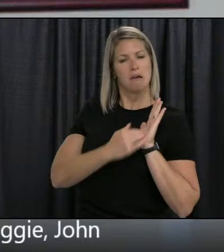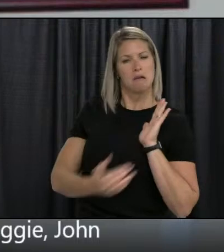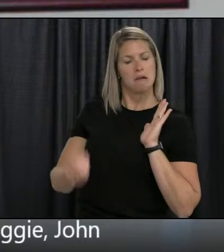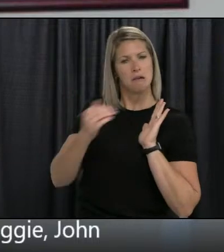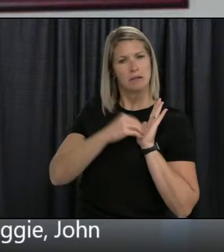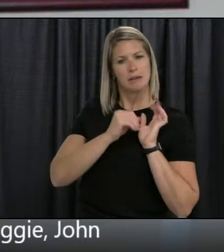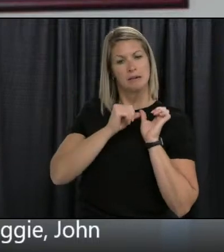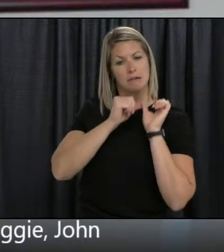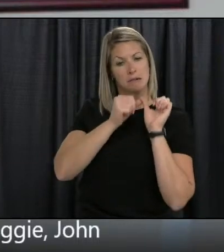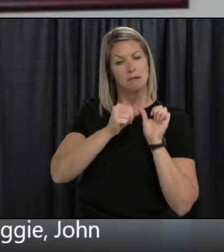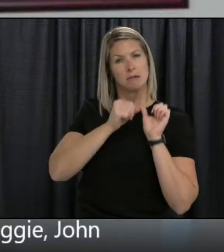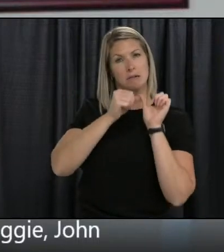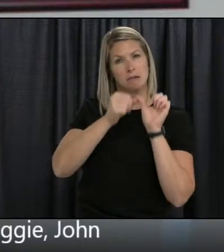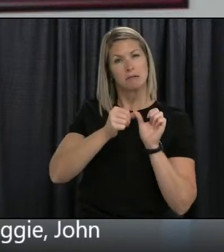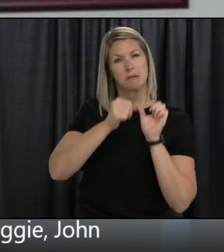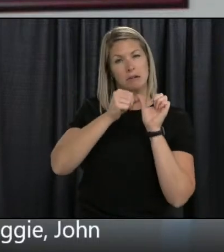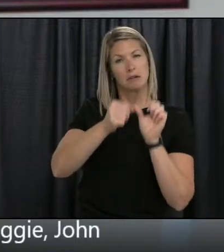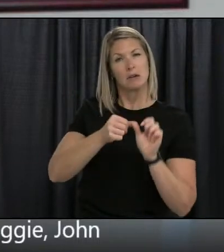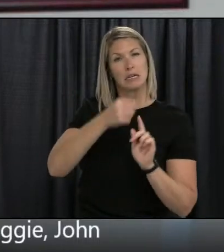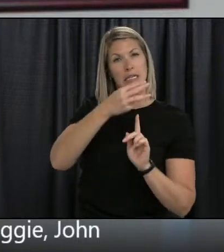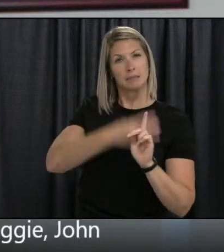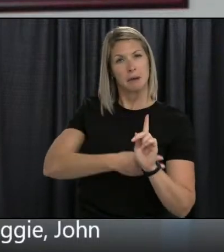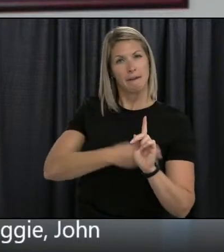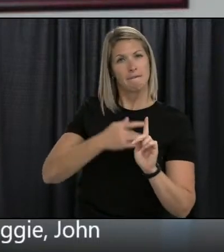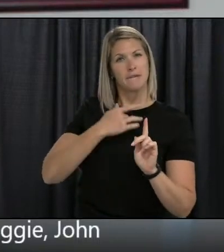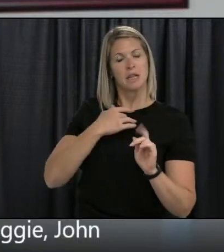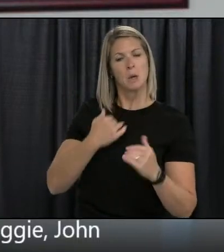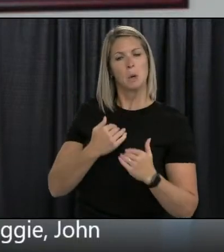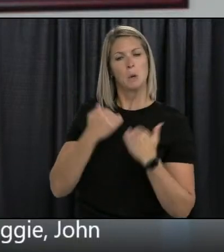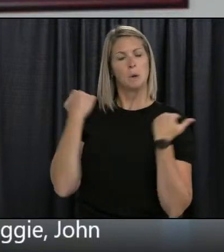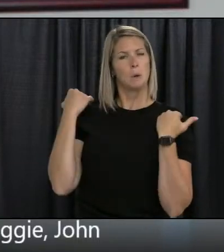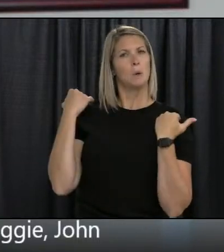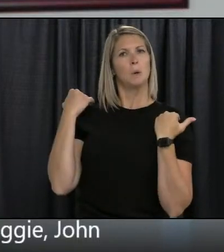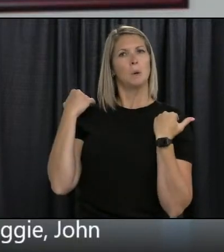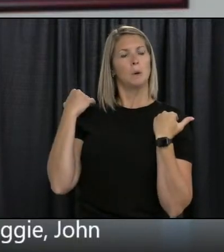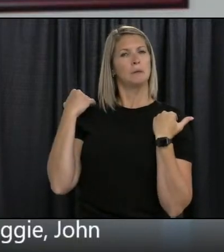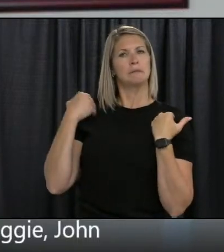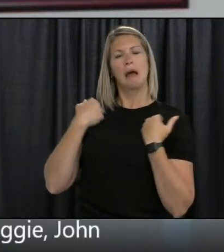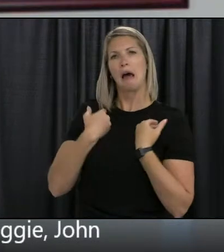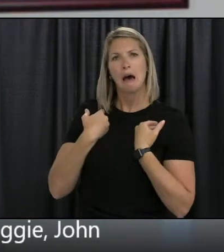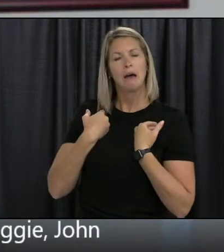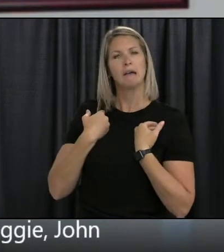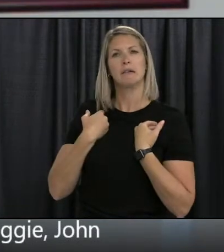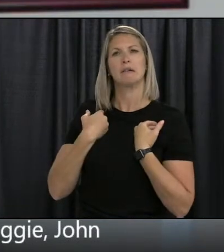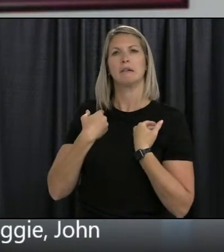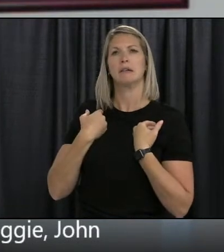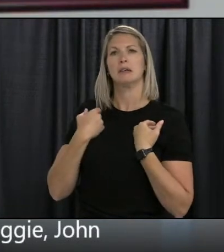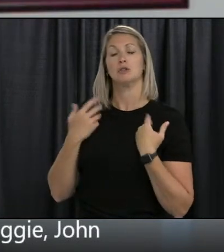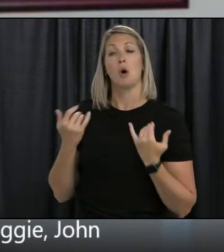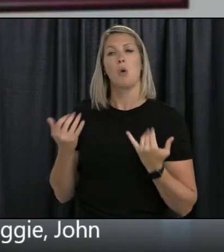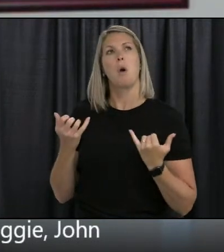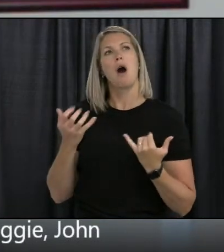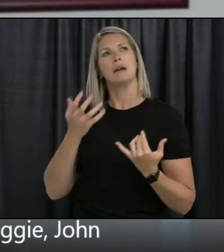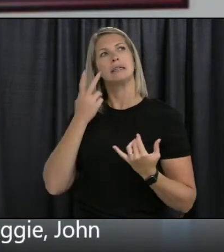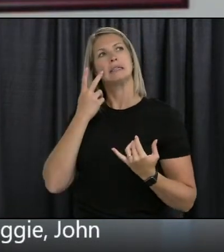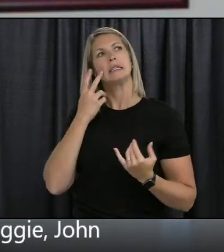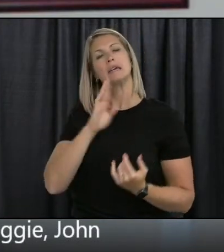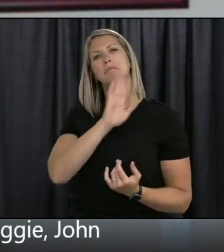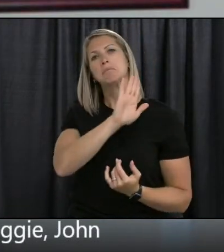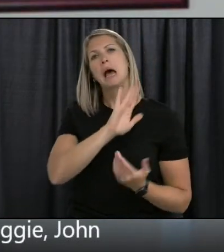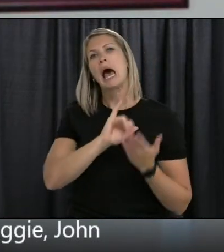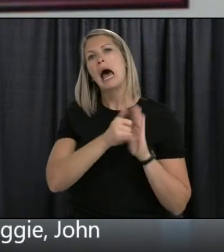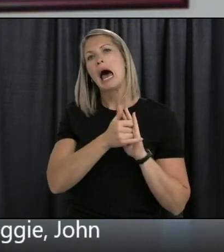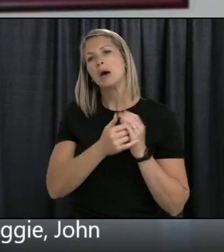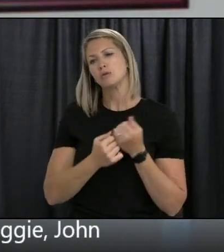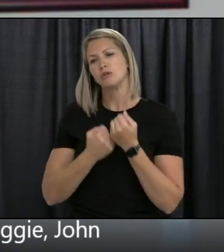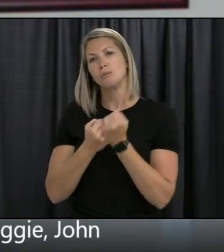some provinces exposed. I think I would look also to seeing what support the federal government will